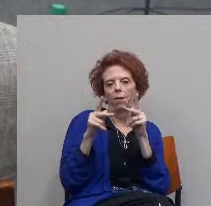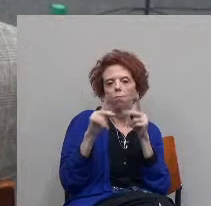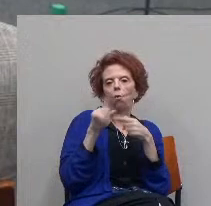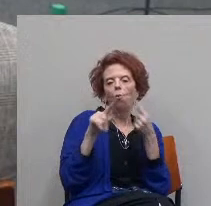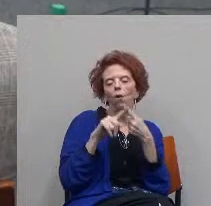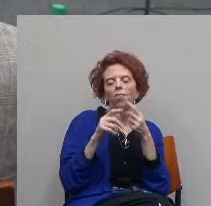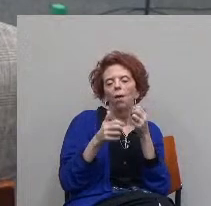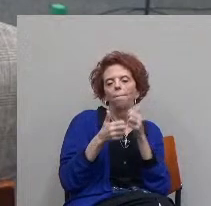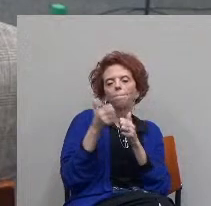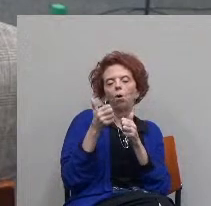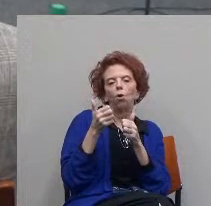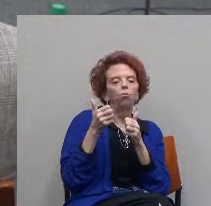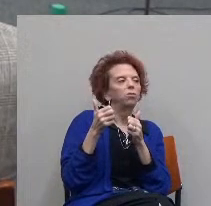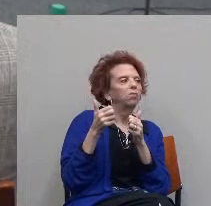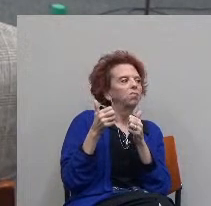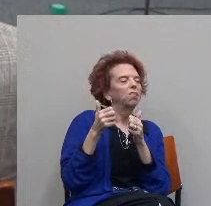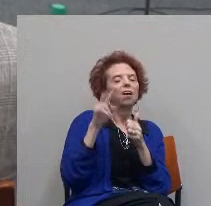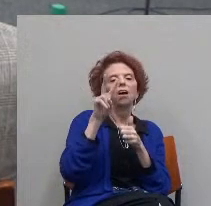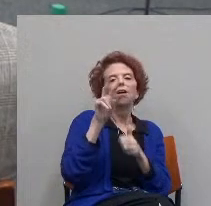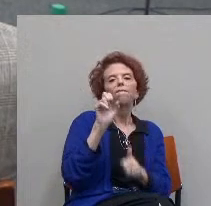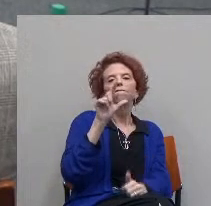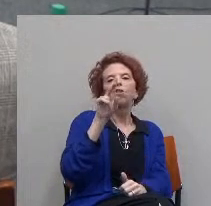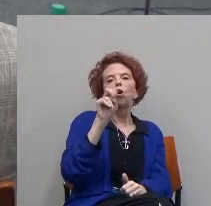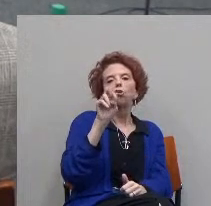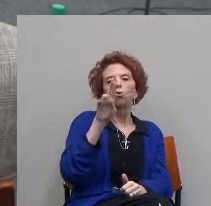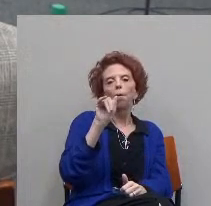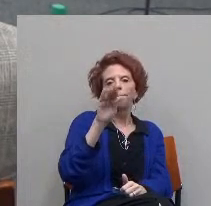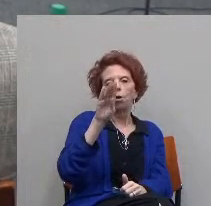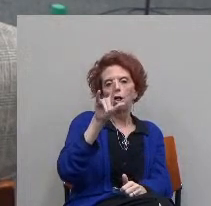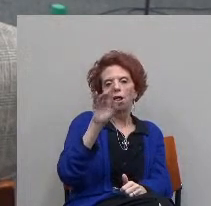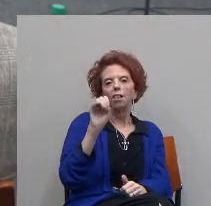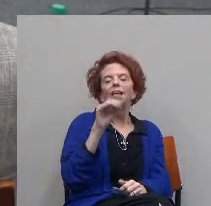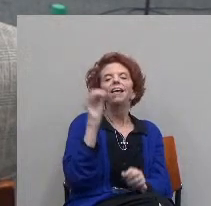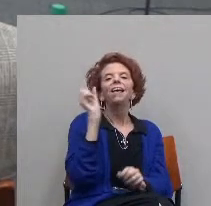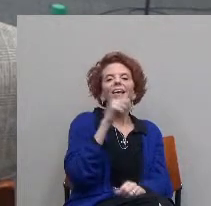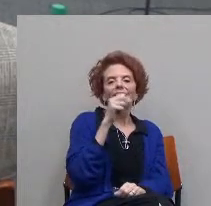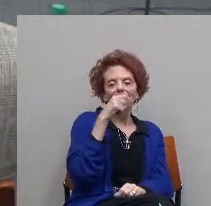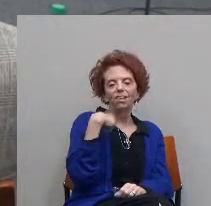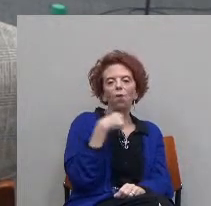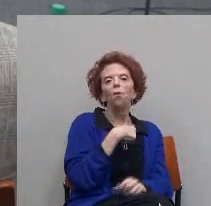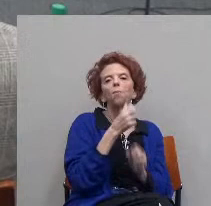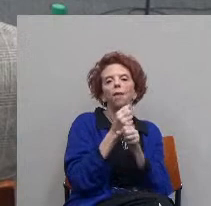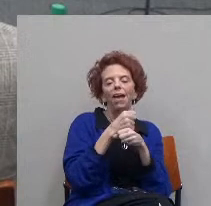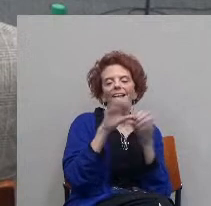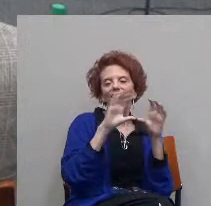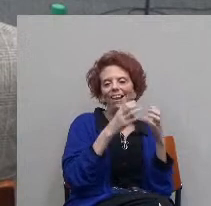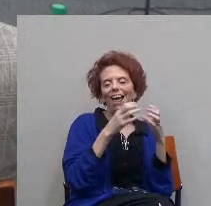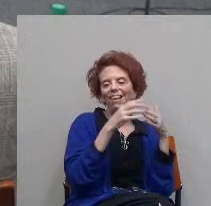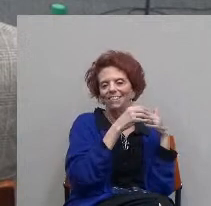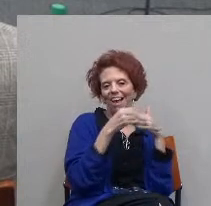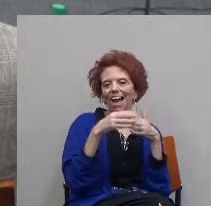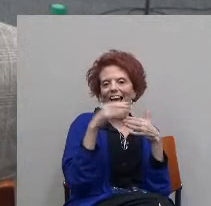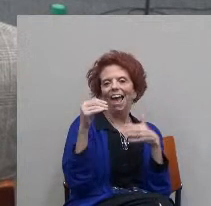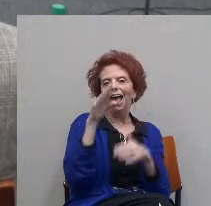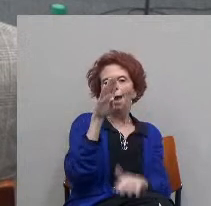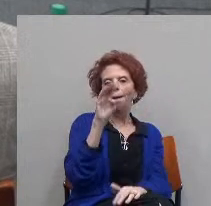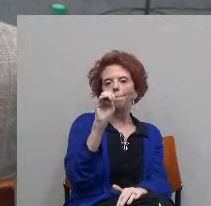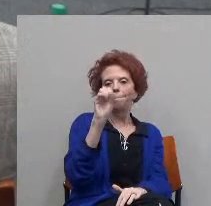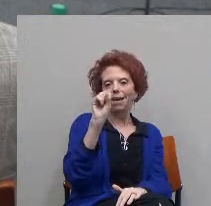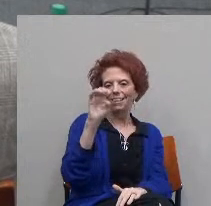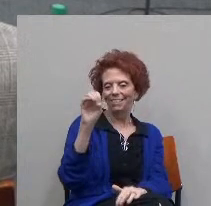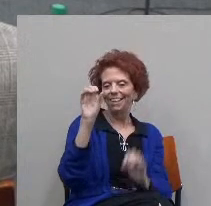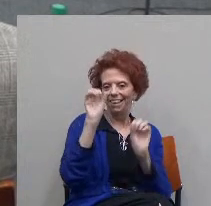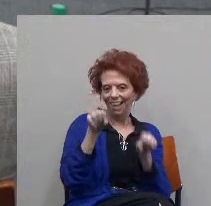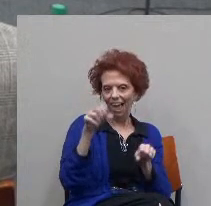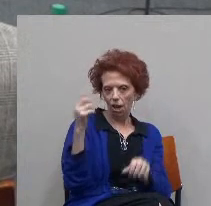most vulnerable and lacking knowledge. Yes, ma'am. And then also we would be producing course guidance on these items. And then BESE can always,